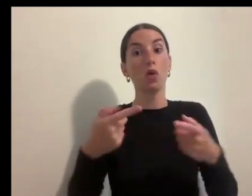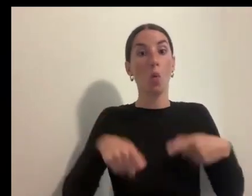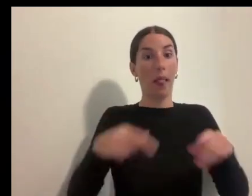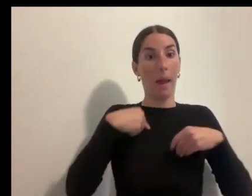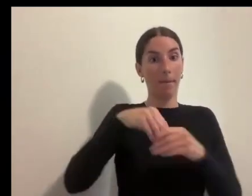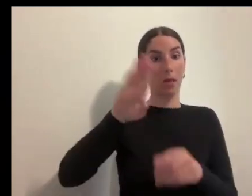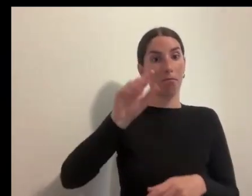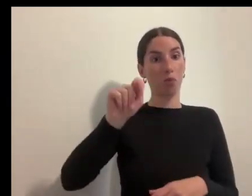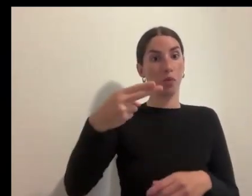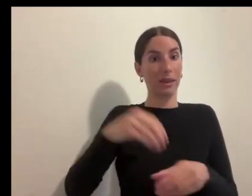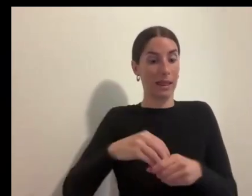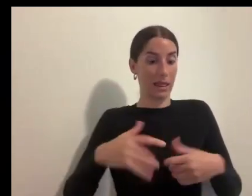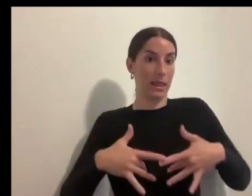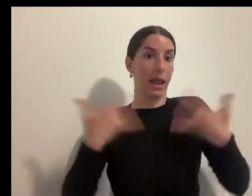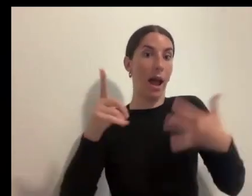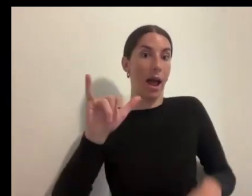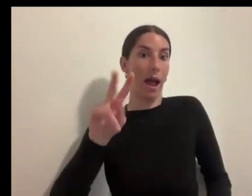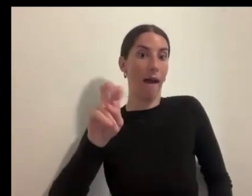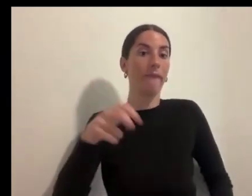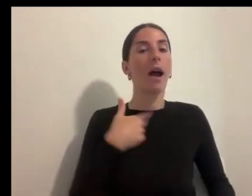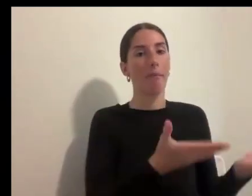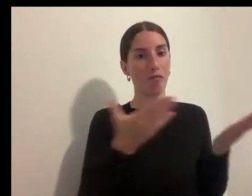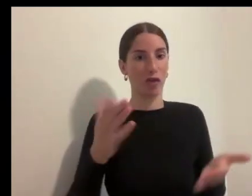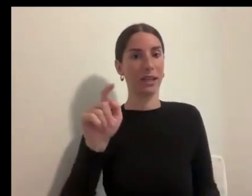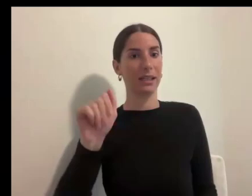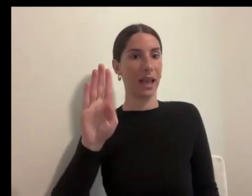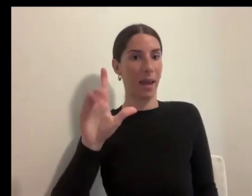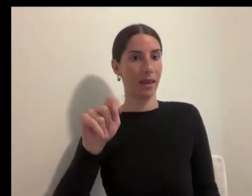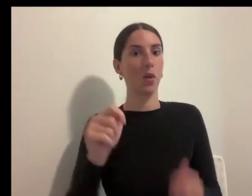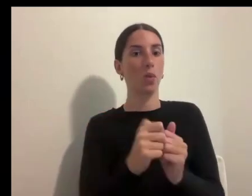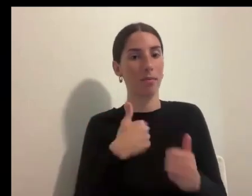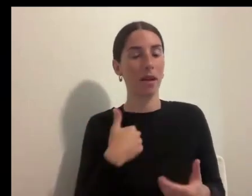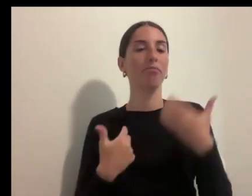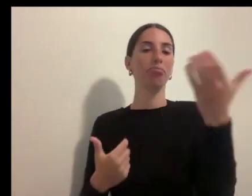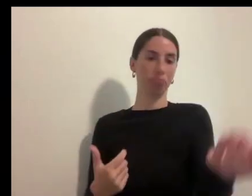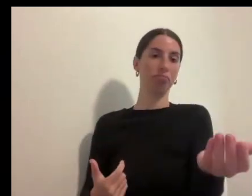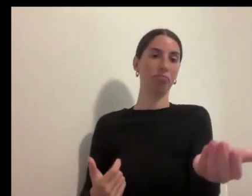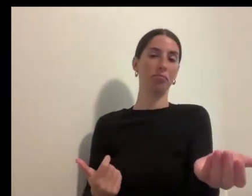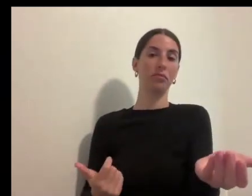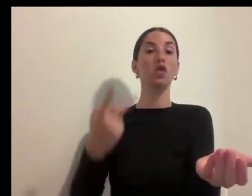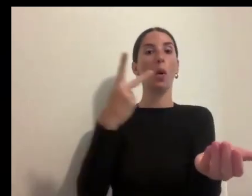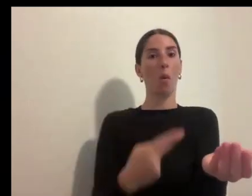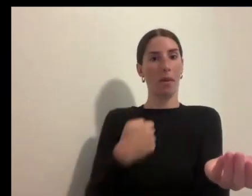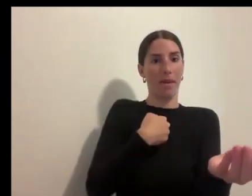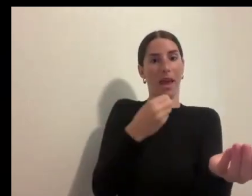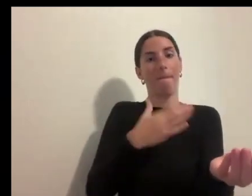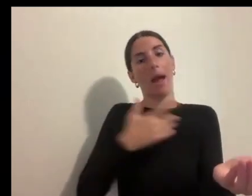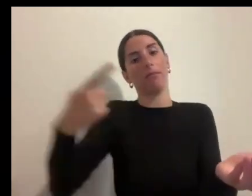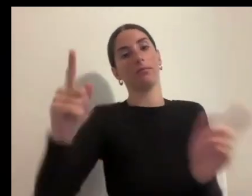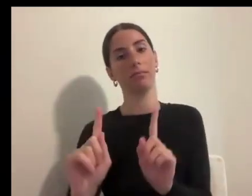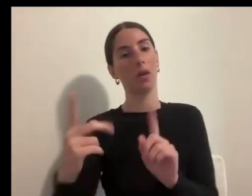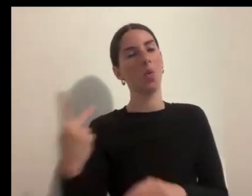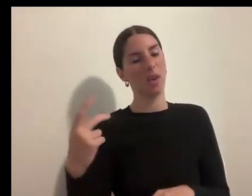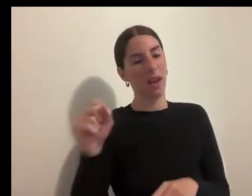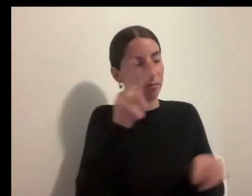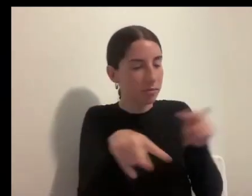bring my tablet with me, and I put it in the middle of the booth, so both me and my booth mate can benefit from that.